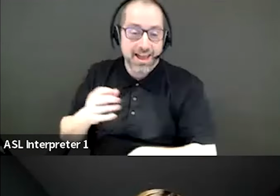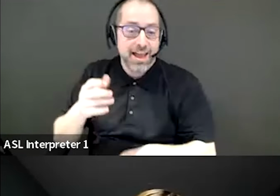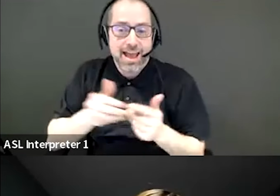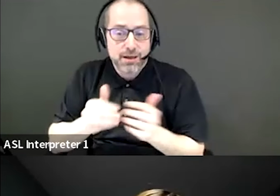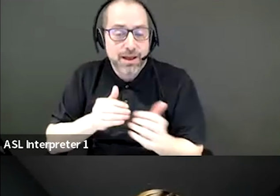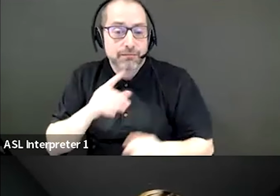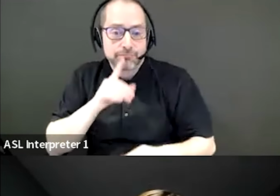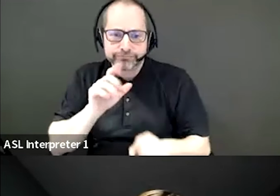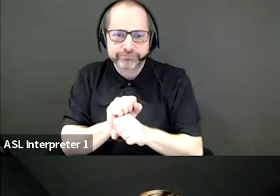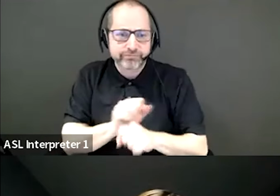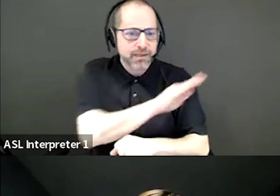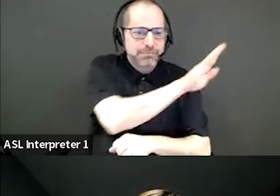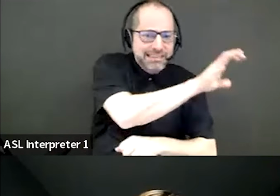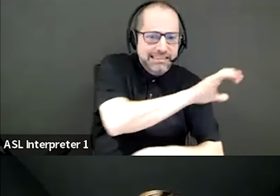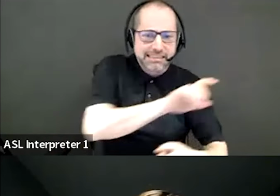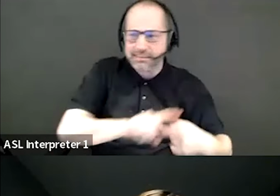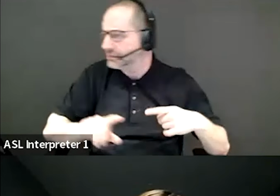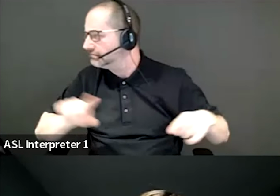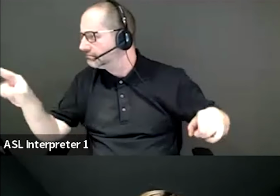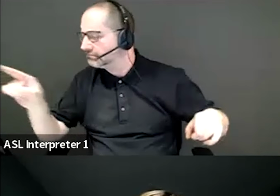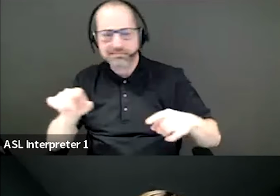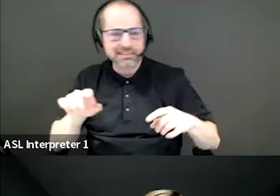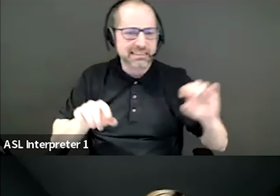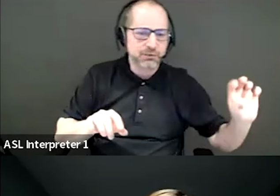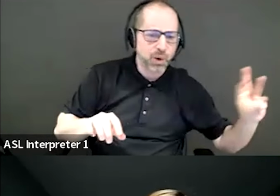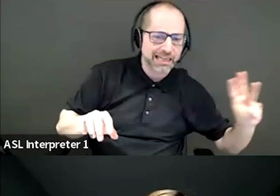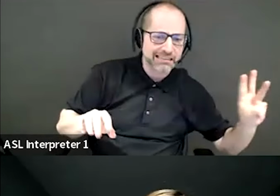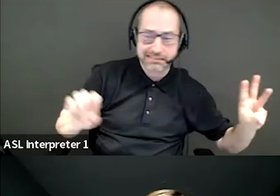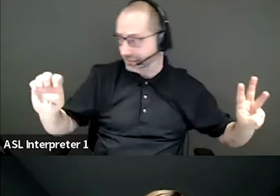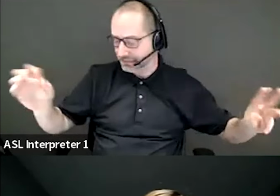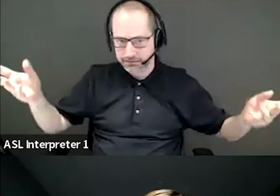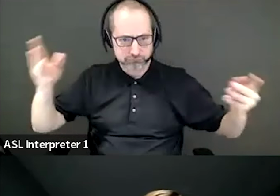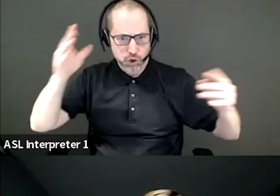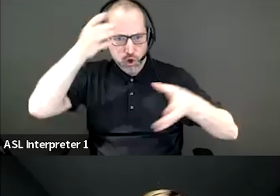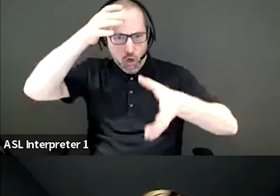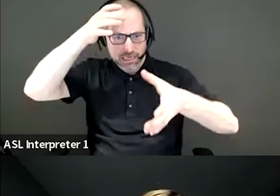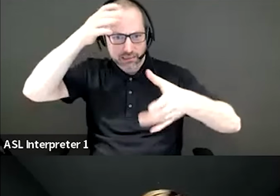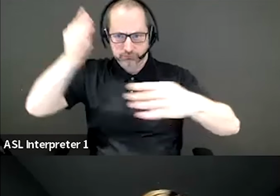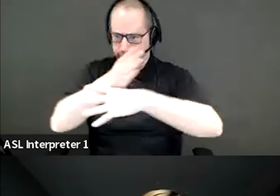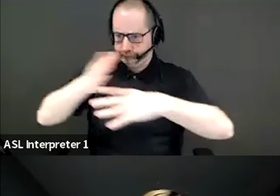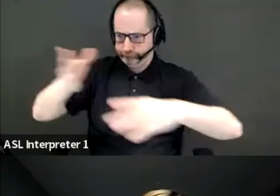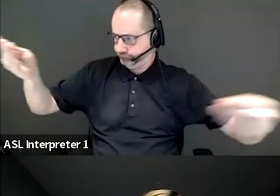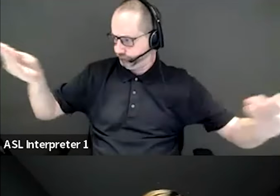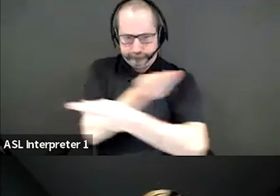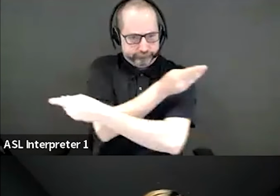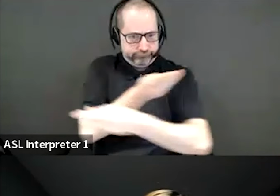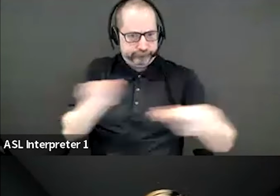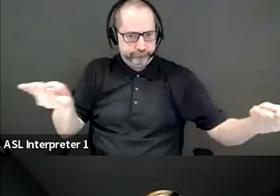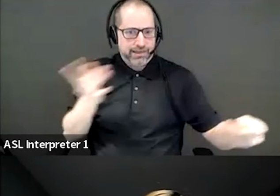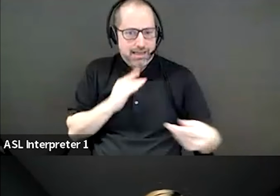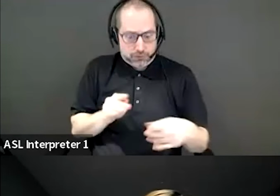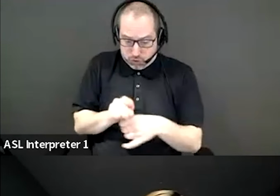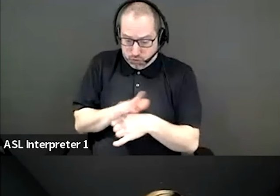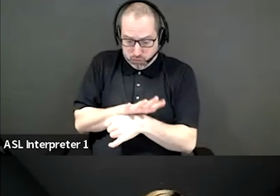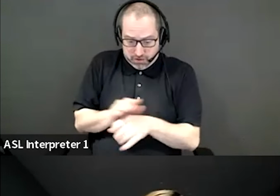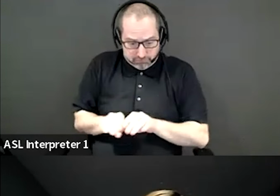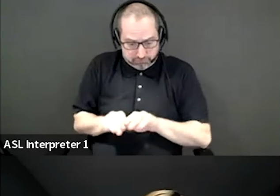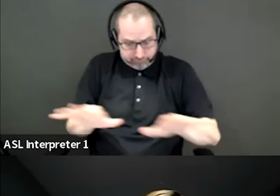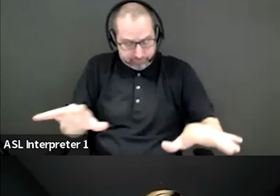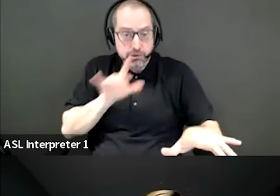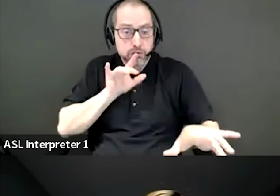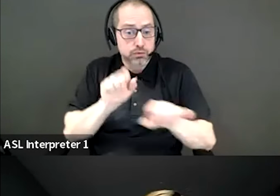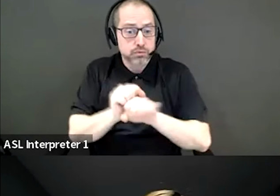quickly, virtually, in ways that supported us to continue our work, that's one of the ways that I saw COVID impact positively. So I